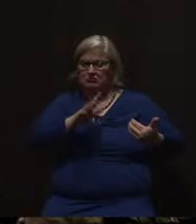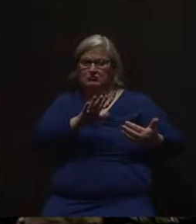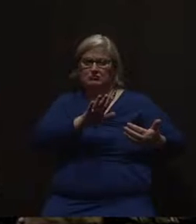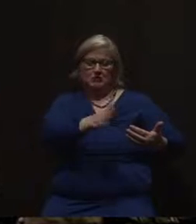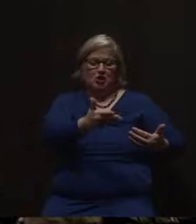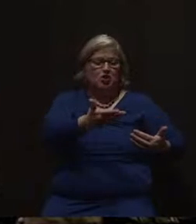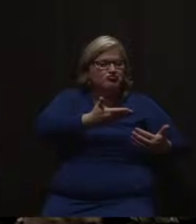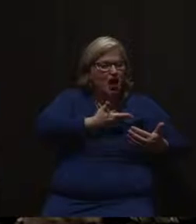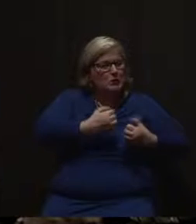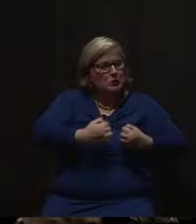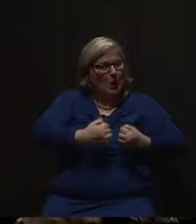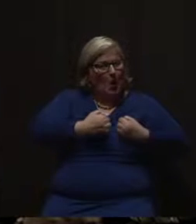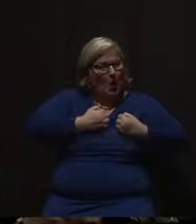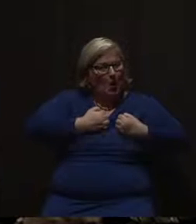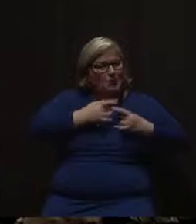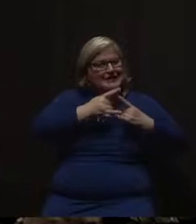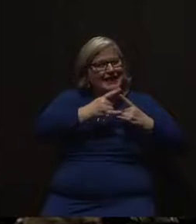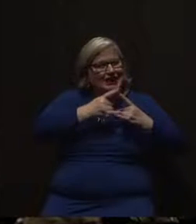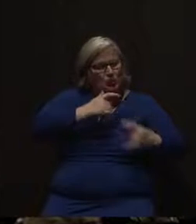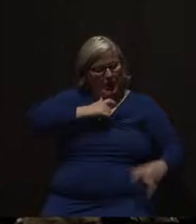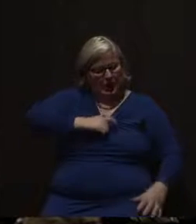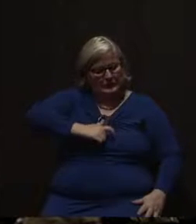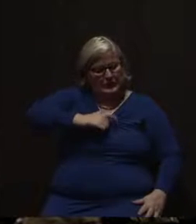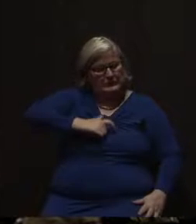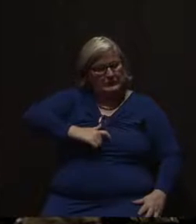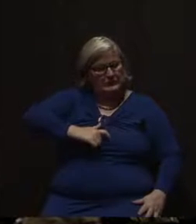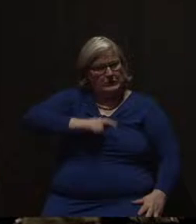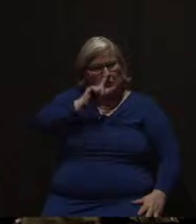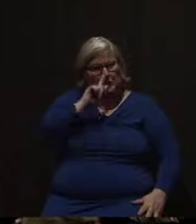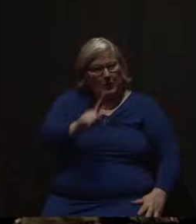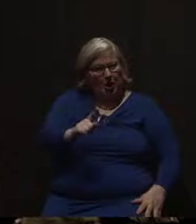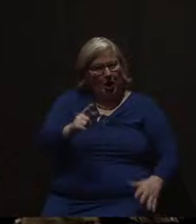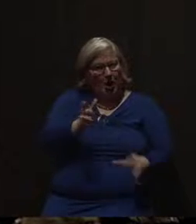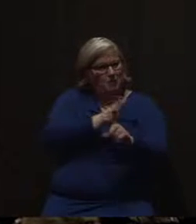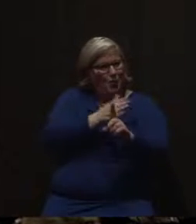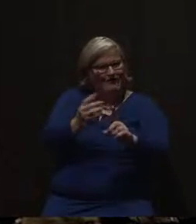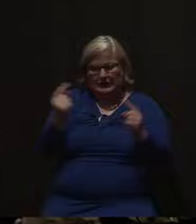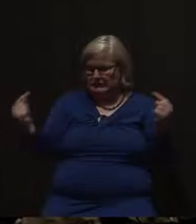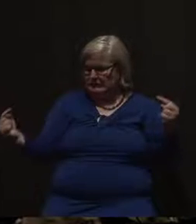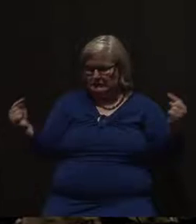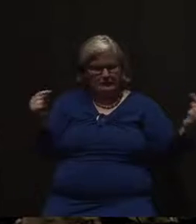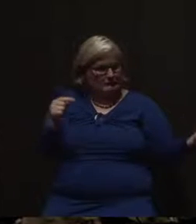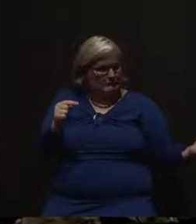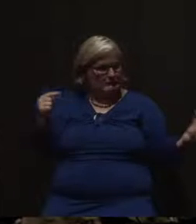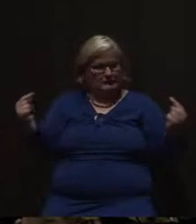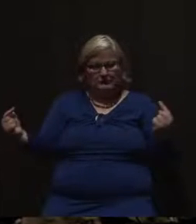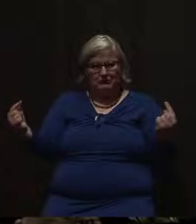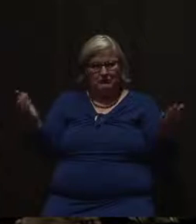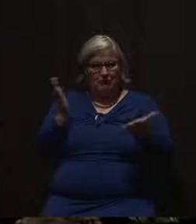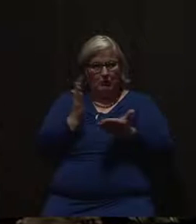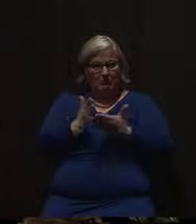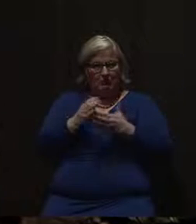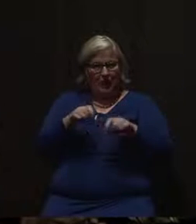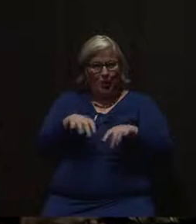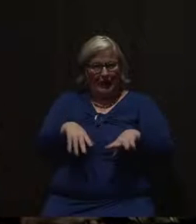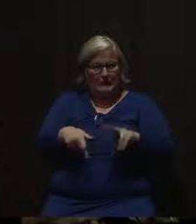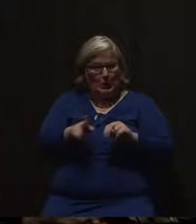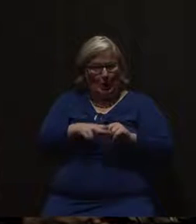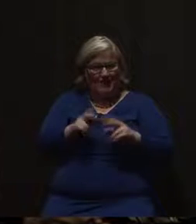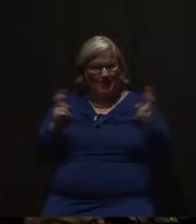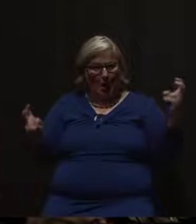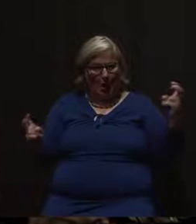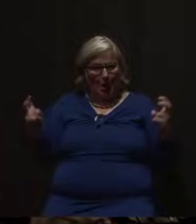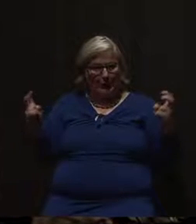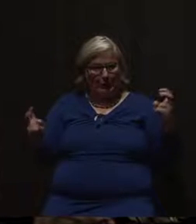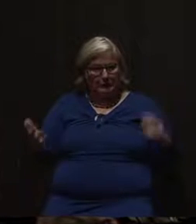to your own sexuality, which won't convince anybody on the right. So it's basically, it's a waste of arguments. So it's